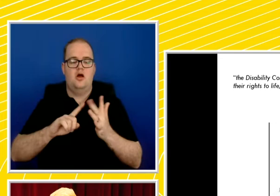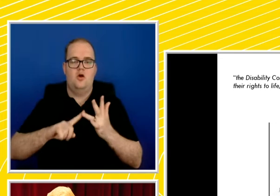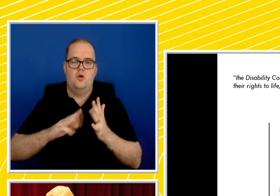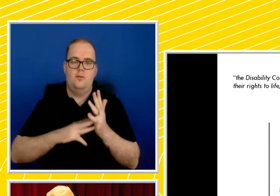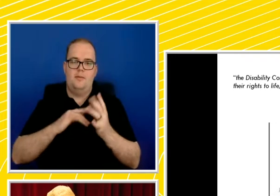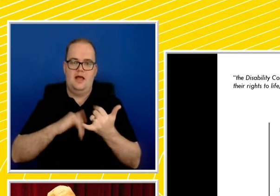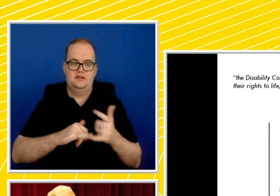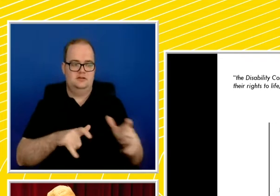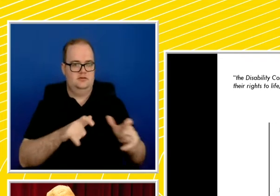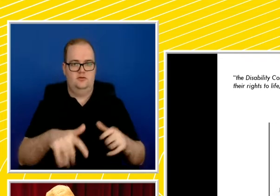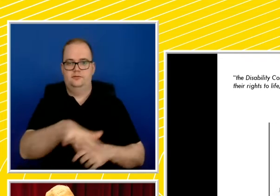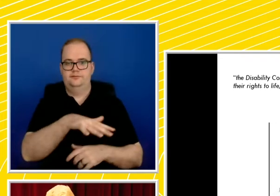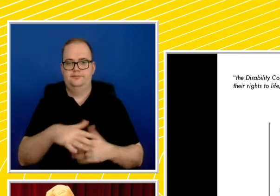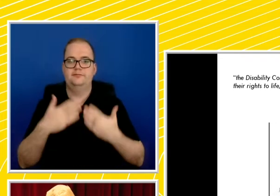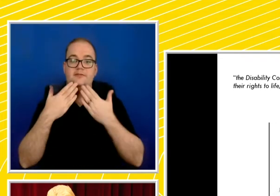Thank you.